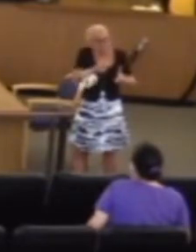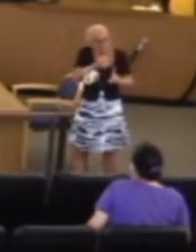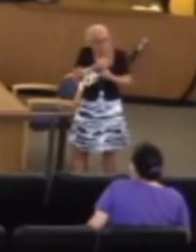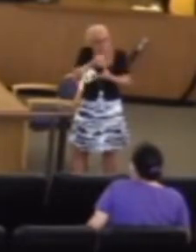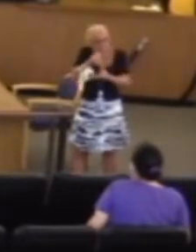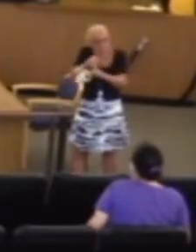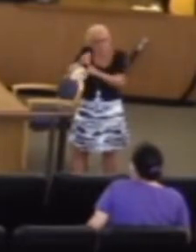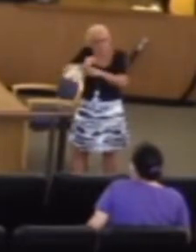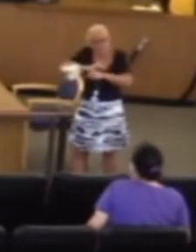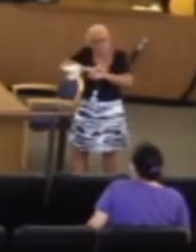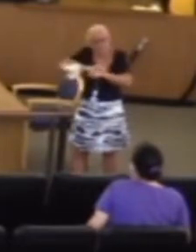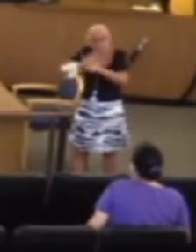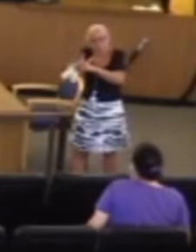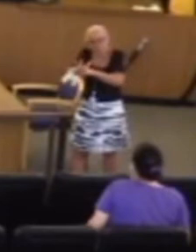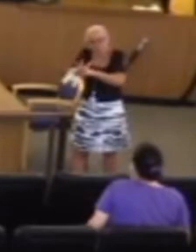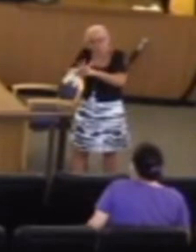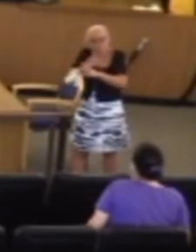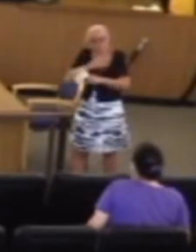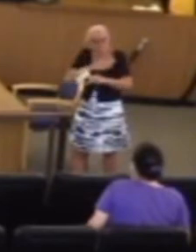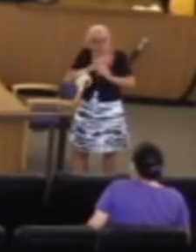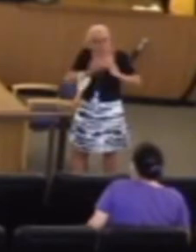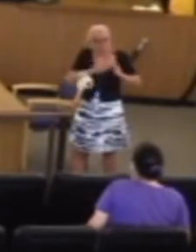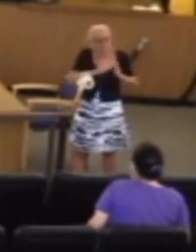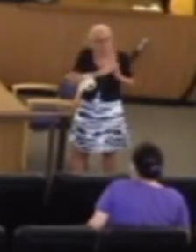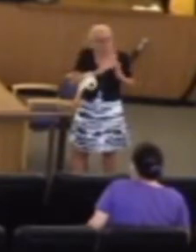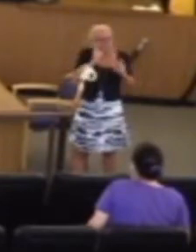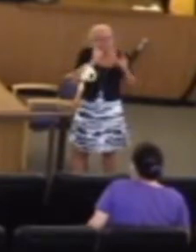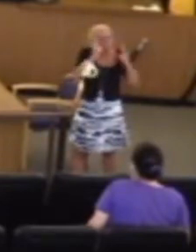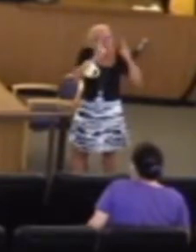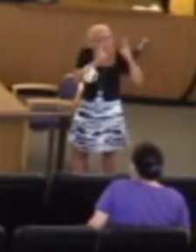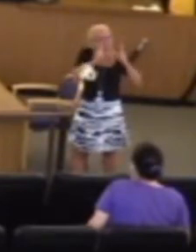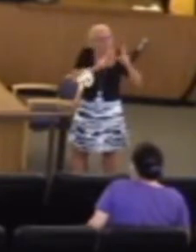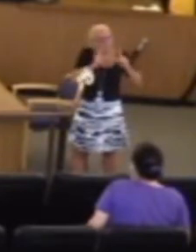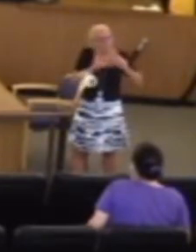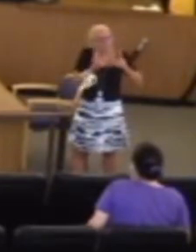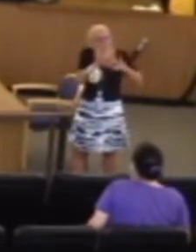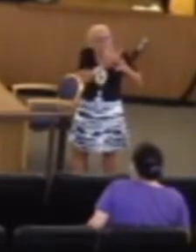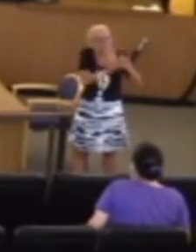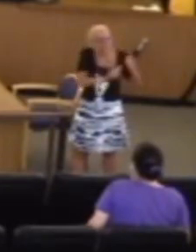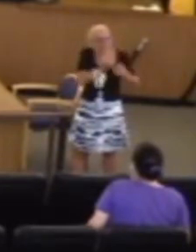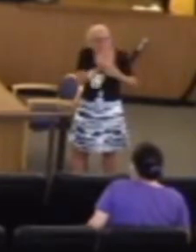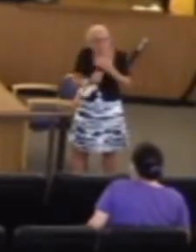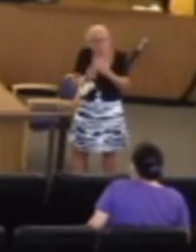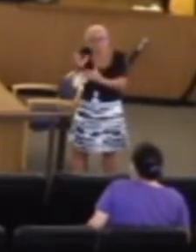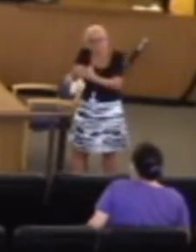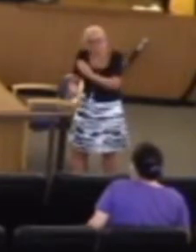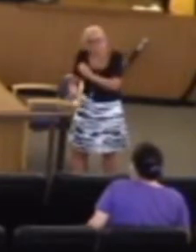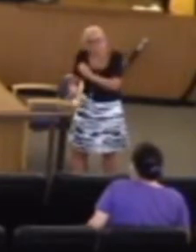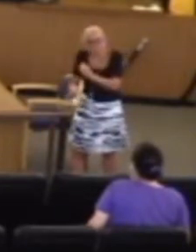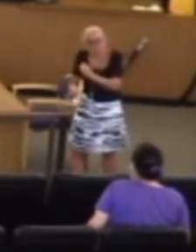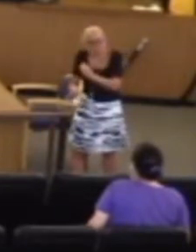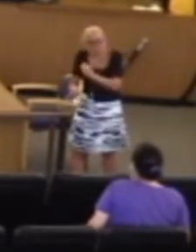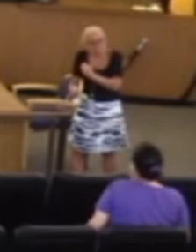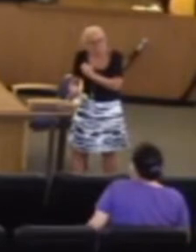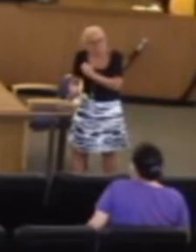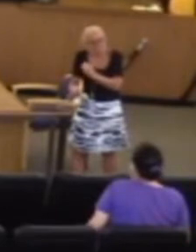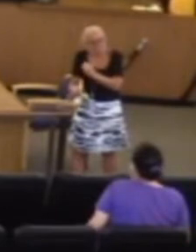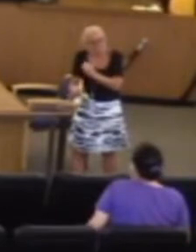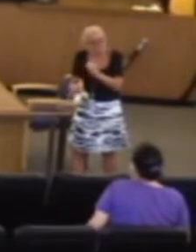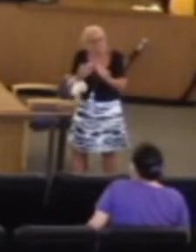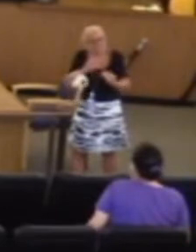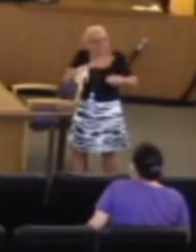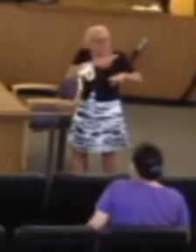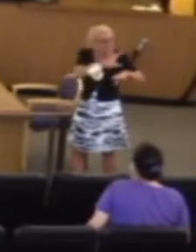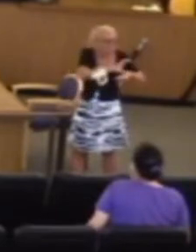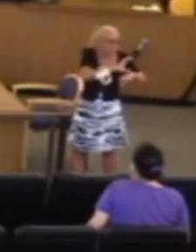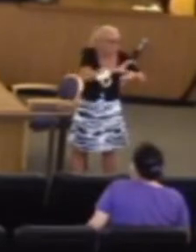And it's very sad for me because I think of the ones who have lost their lives. Many lost their lives, people all around me from my church,